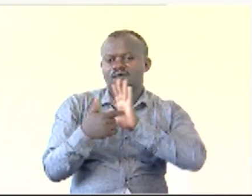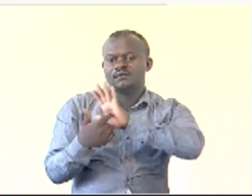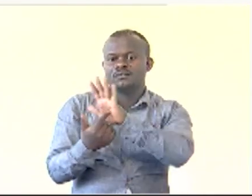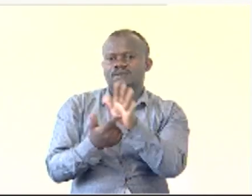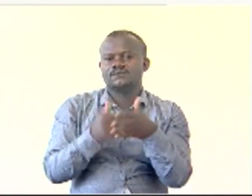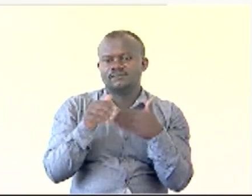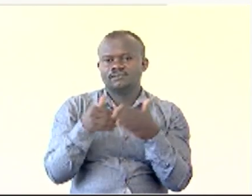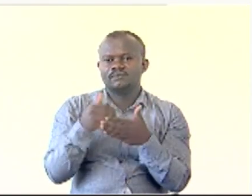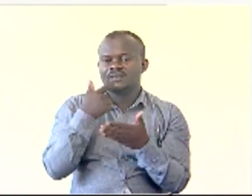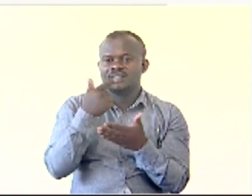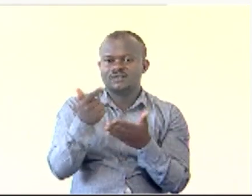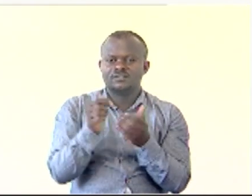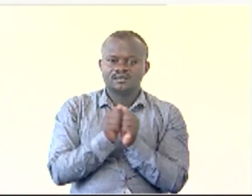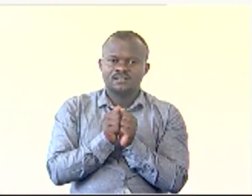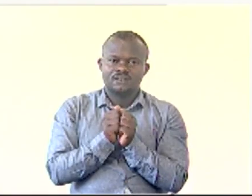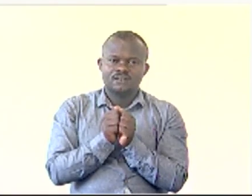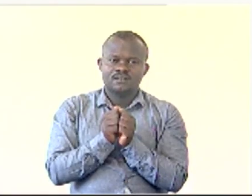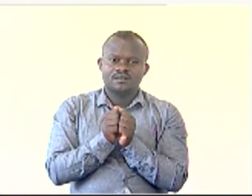shows these